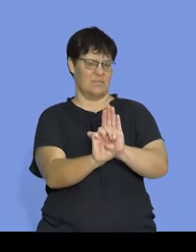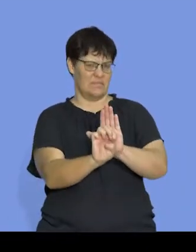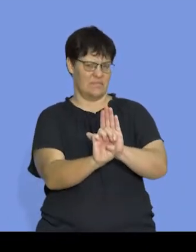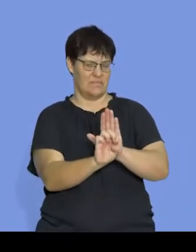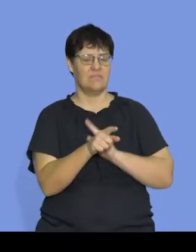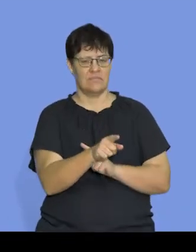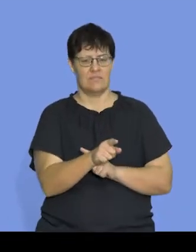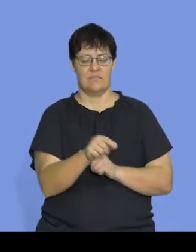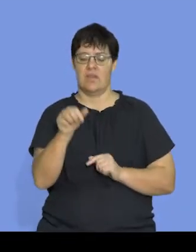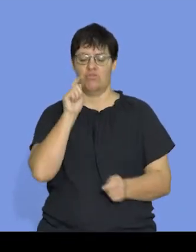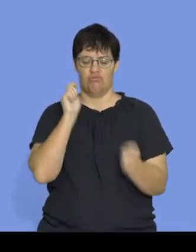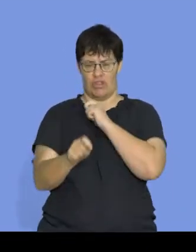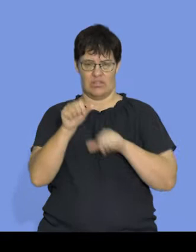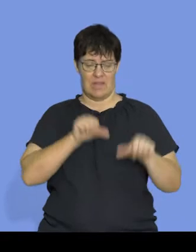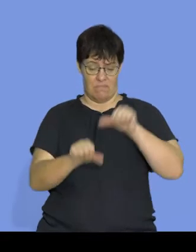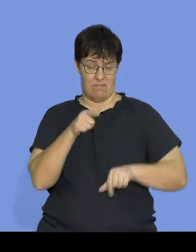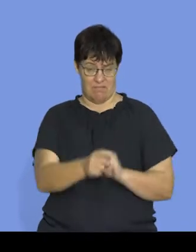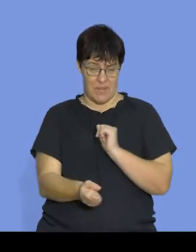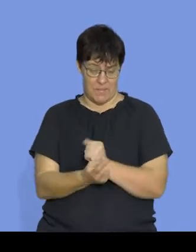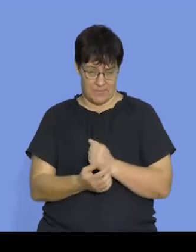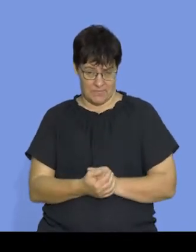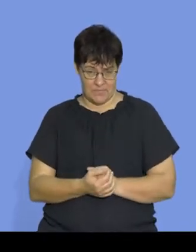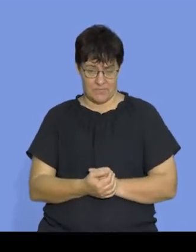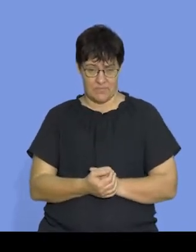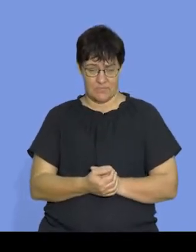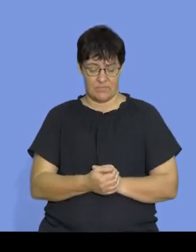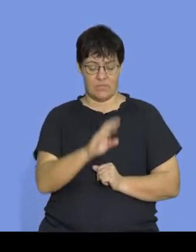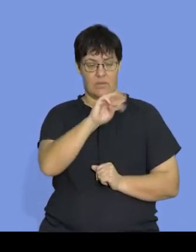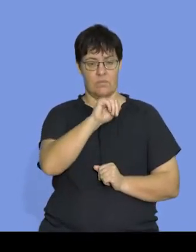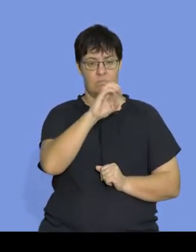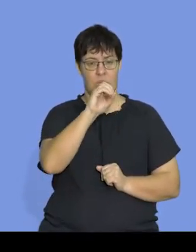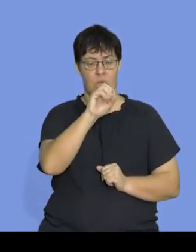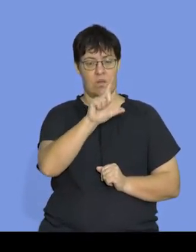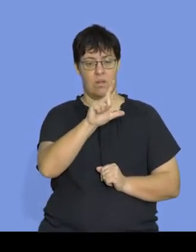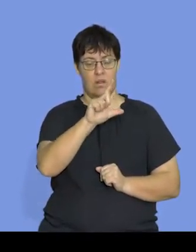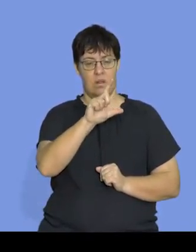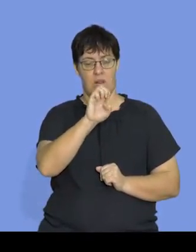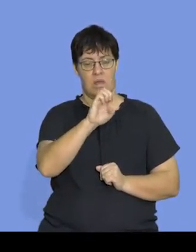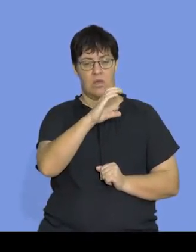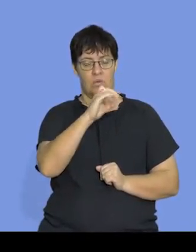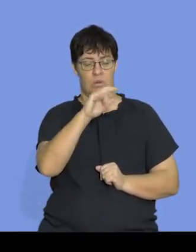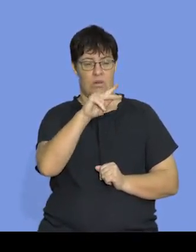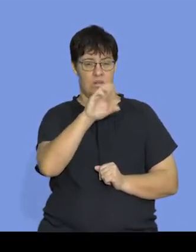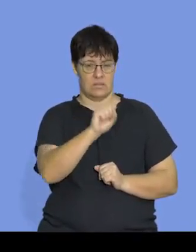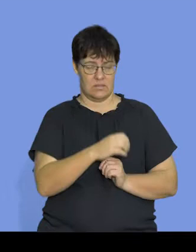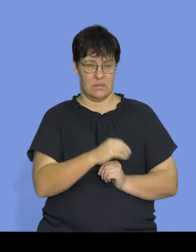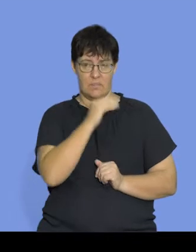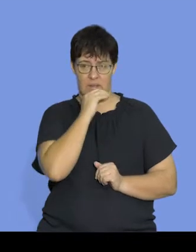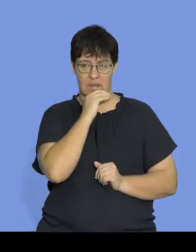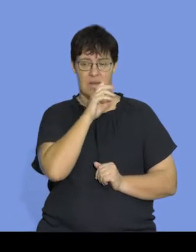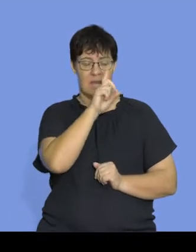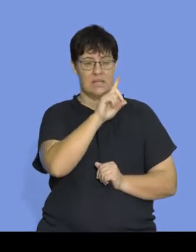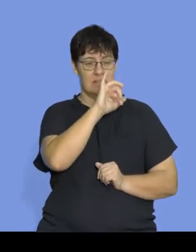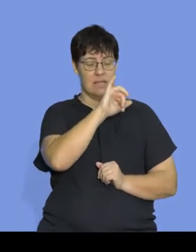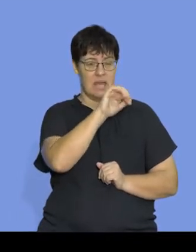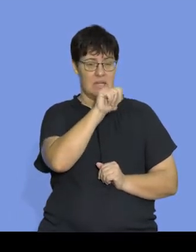chemical change that takes place. Now, these are molecules of hydrogen, which is actually a diatomic molecule.